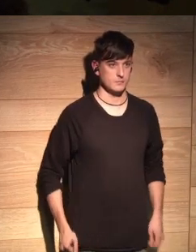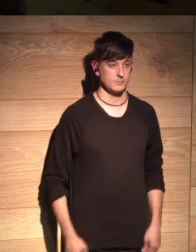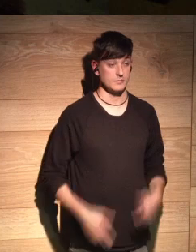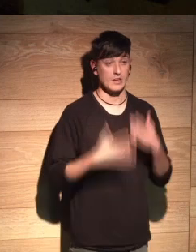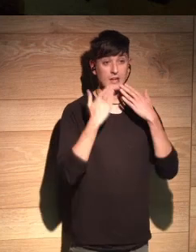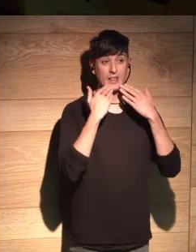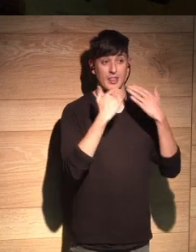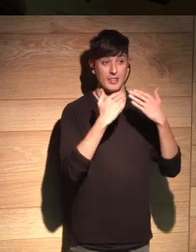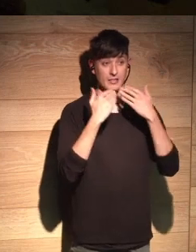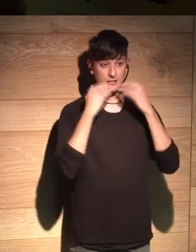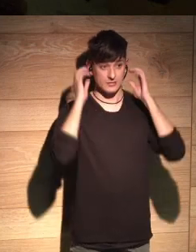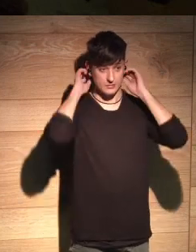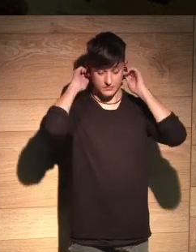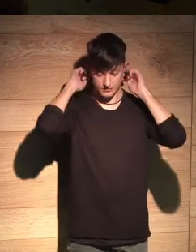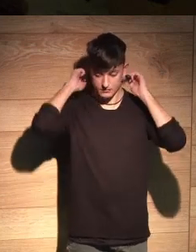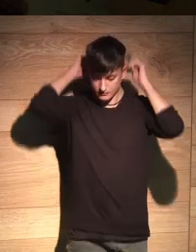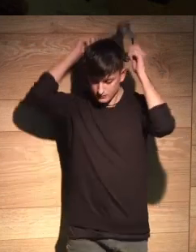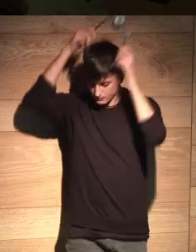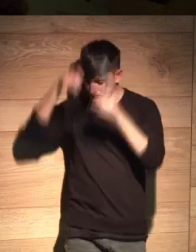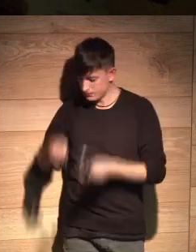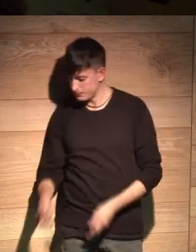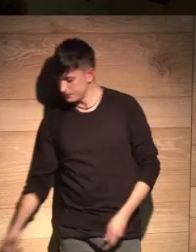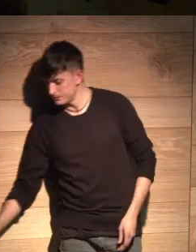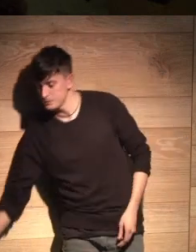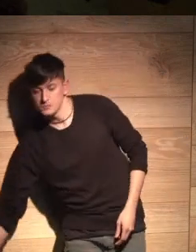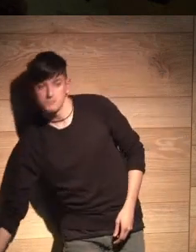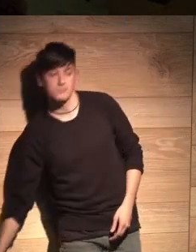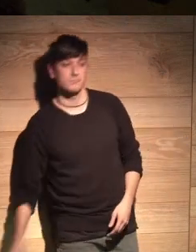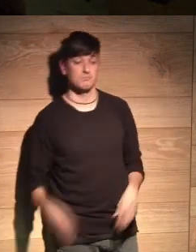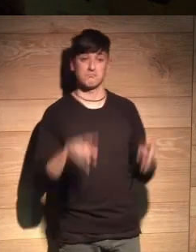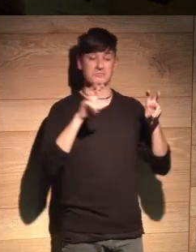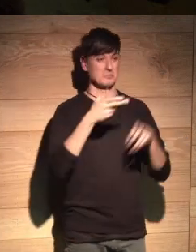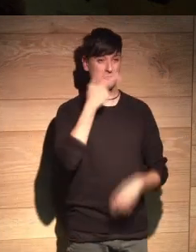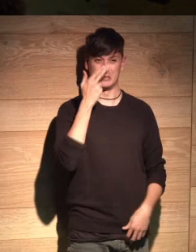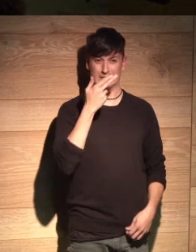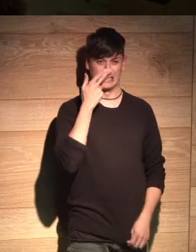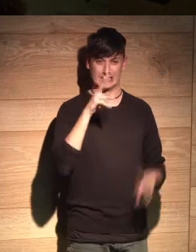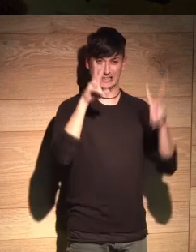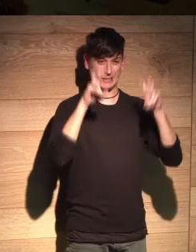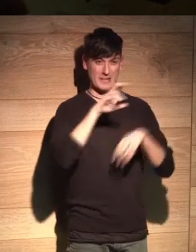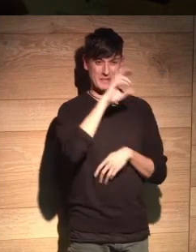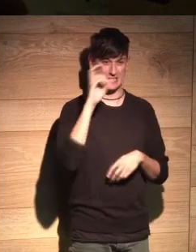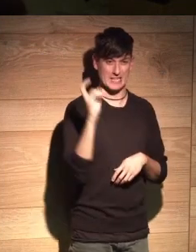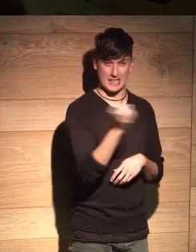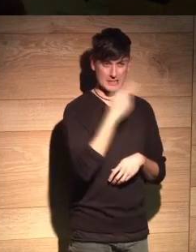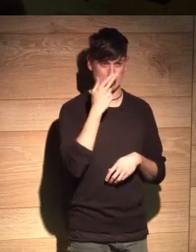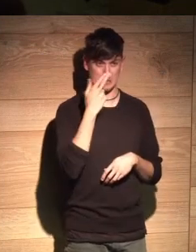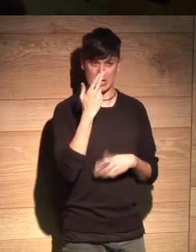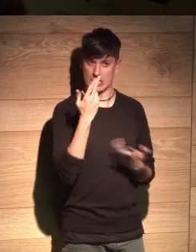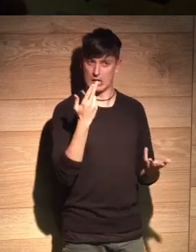Muchas gracias, Ula Beridol. Muy, muy interesante su abordaje. Thank you. Very interesting, your approach on